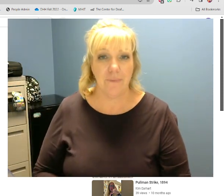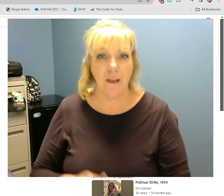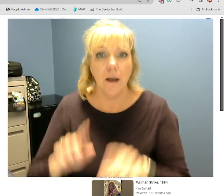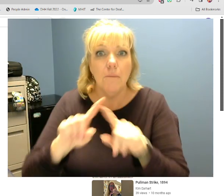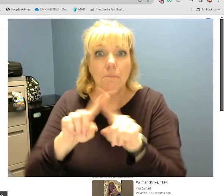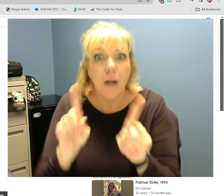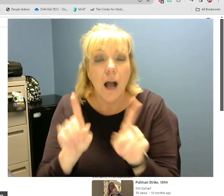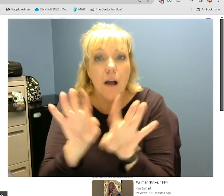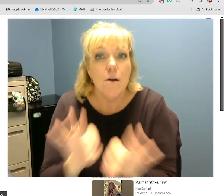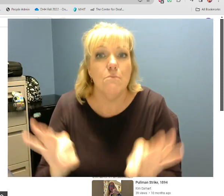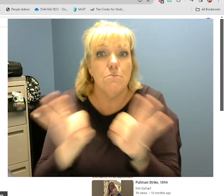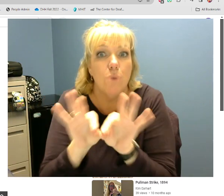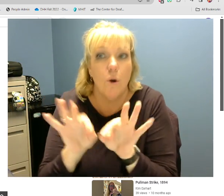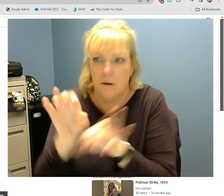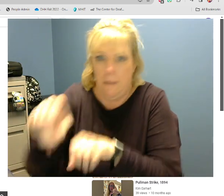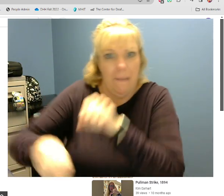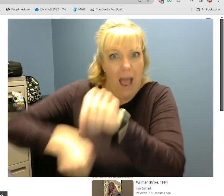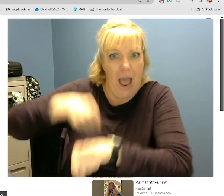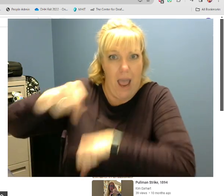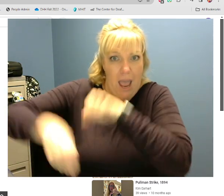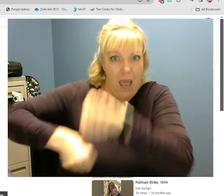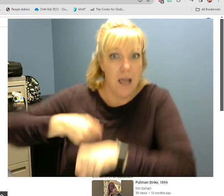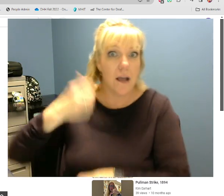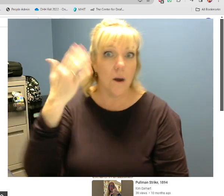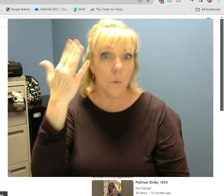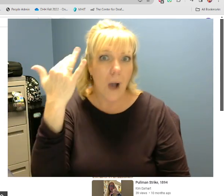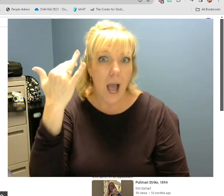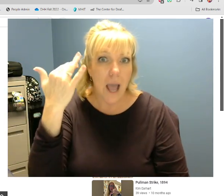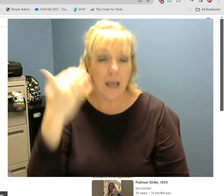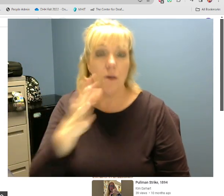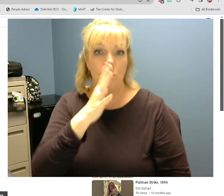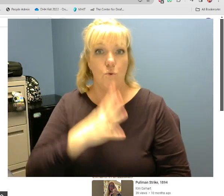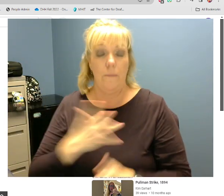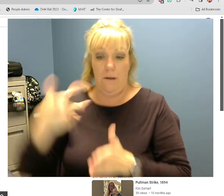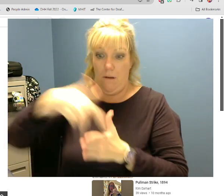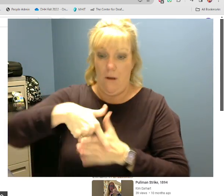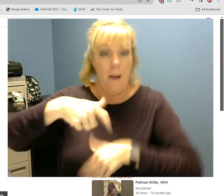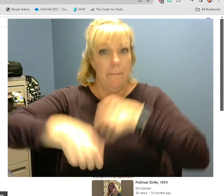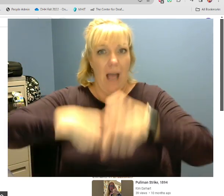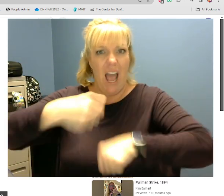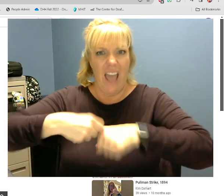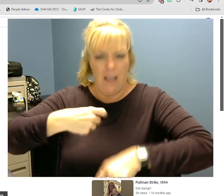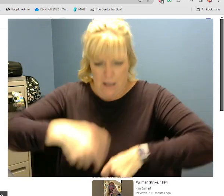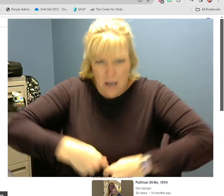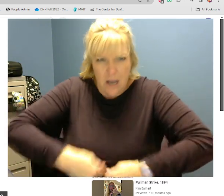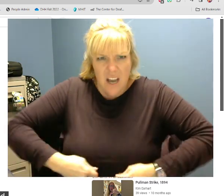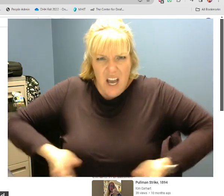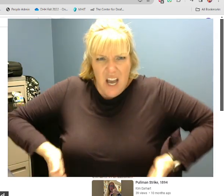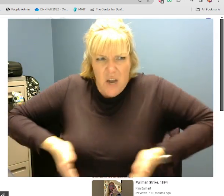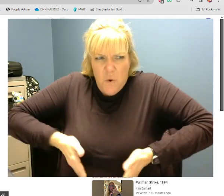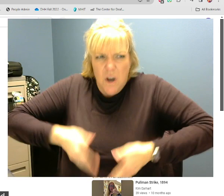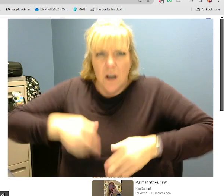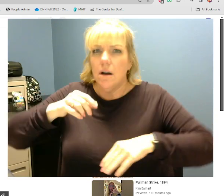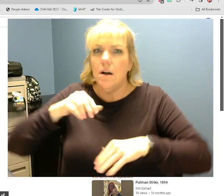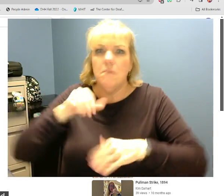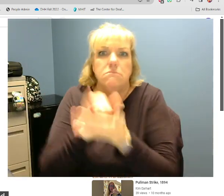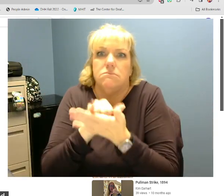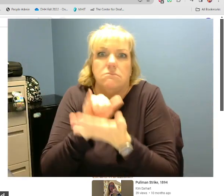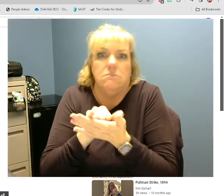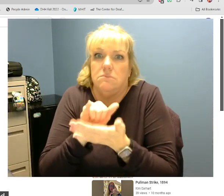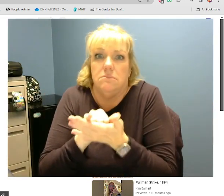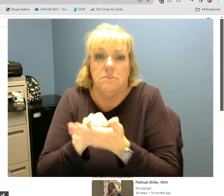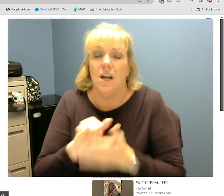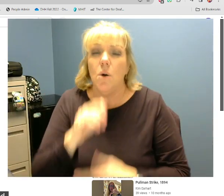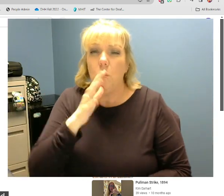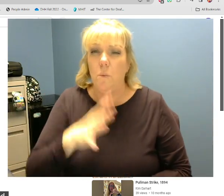bicycle, when you're riding a bicycle, you can't wear a corset. And so this dress reform that women had worked